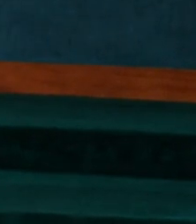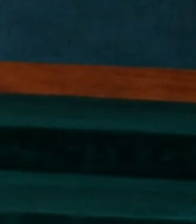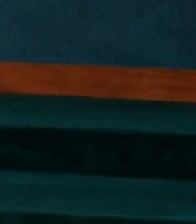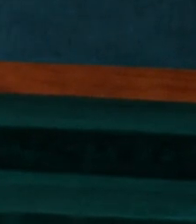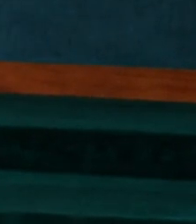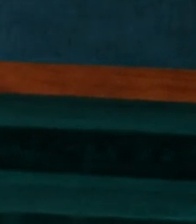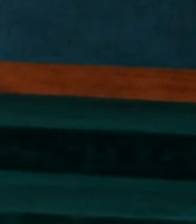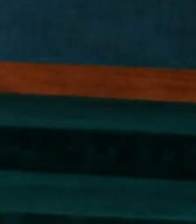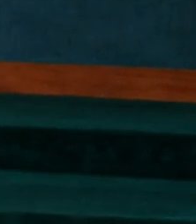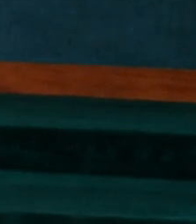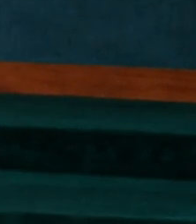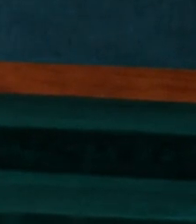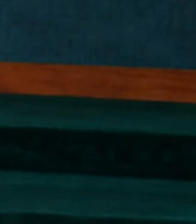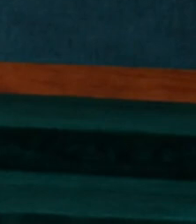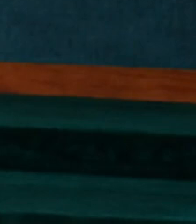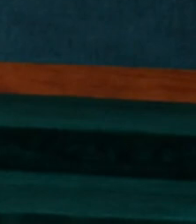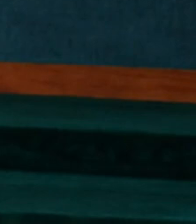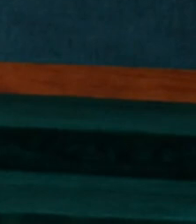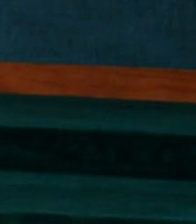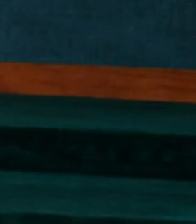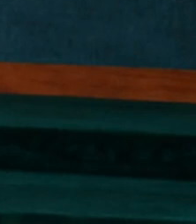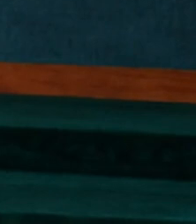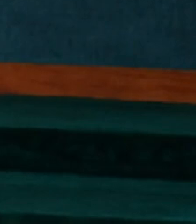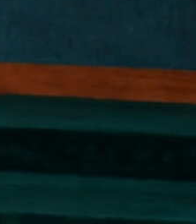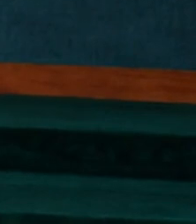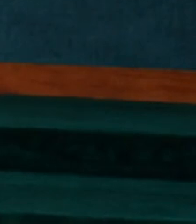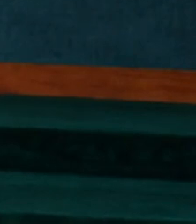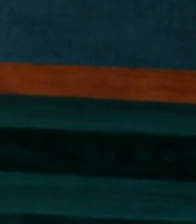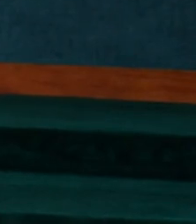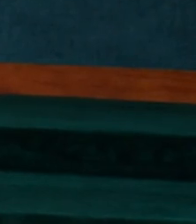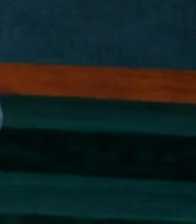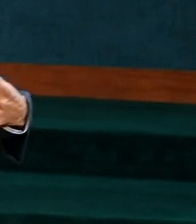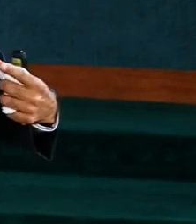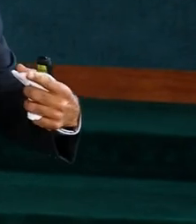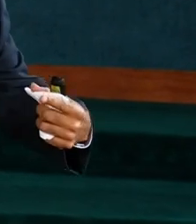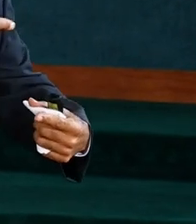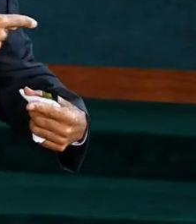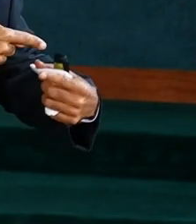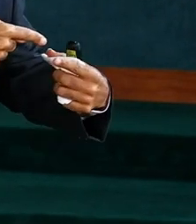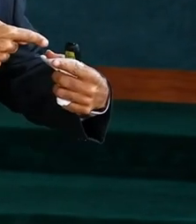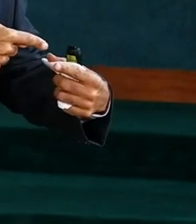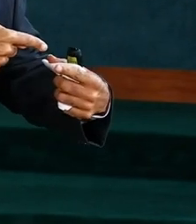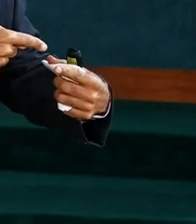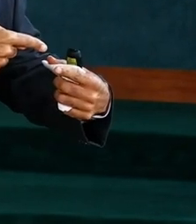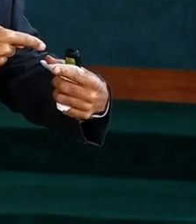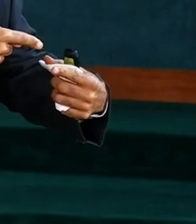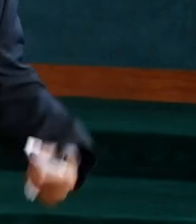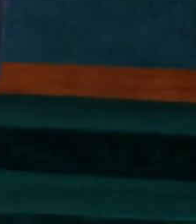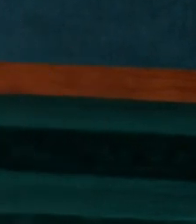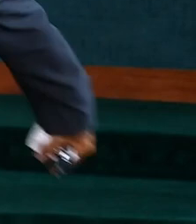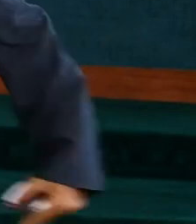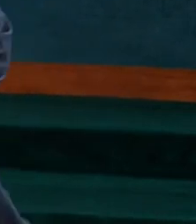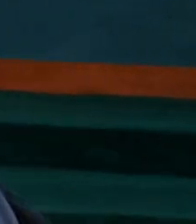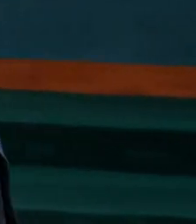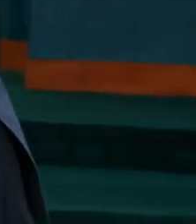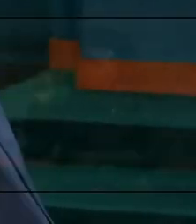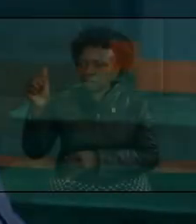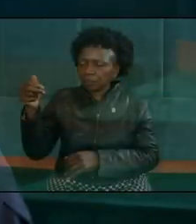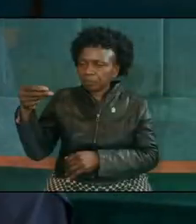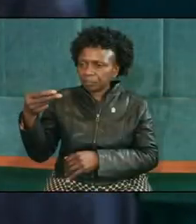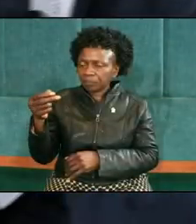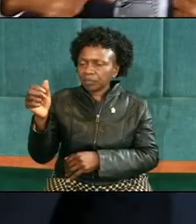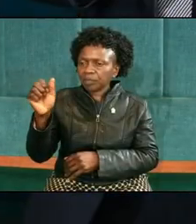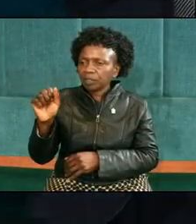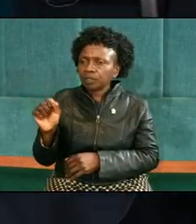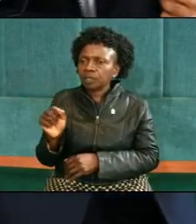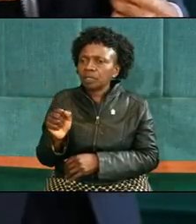the true and living God. So out of Jonah's rebellion, God